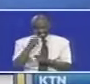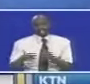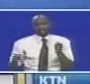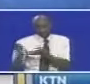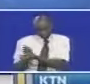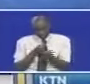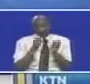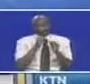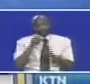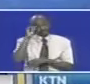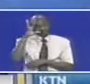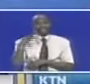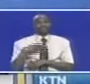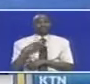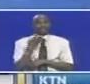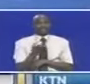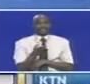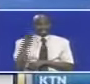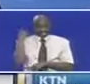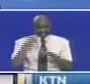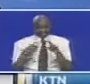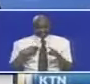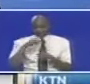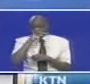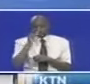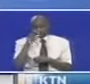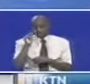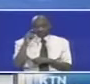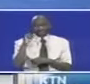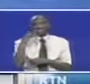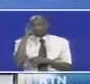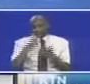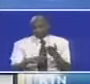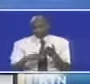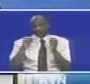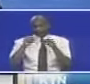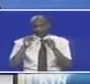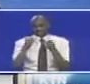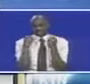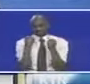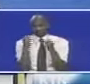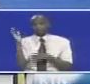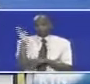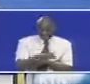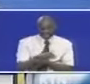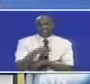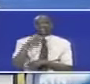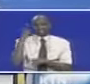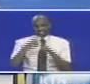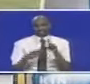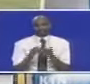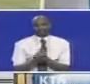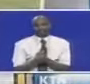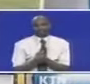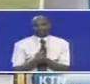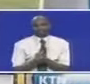pull a surprise. Last year's runner-up, Jordi Garcia, pinto played down the possibilities of a strong comeback this year.